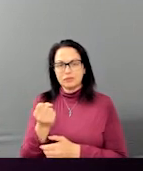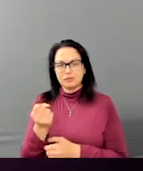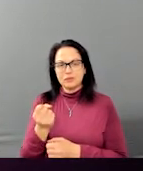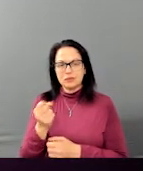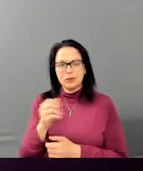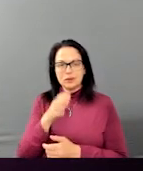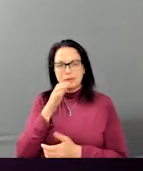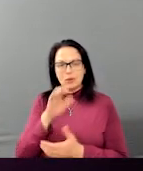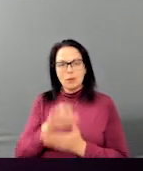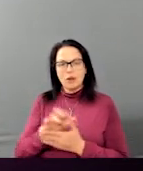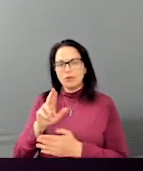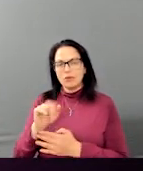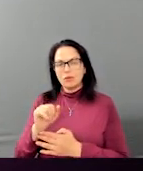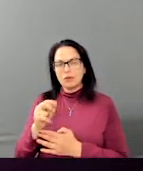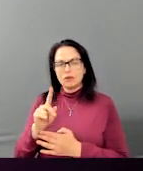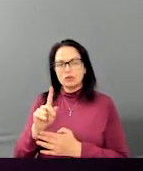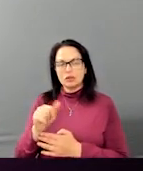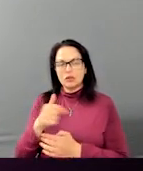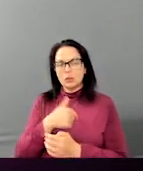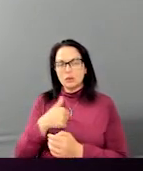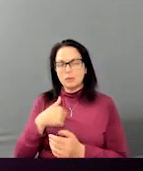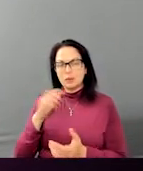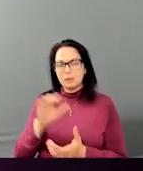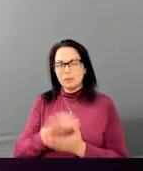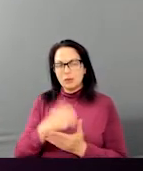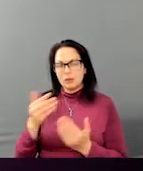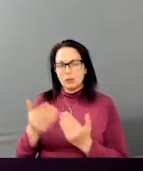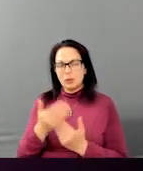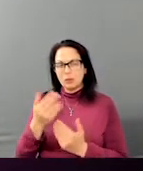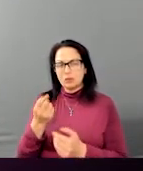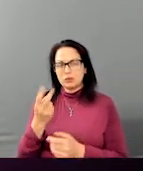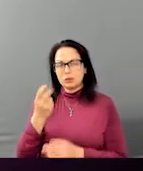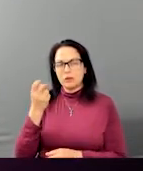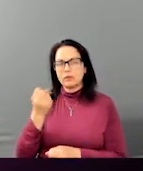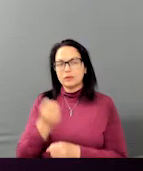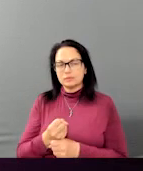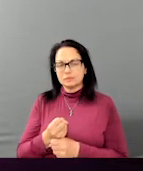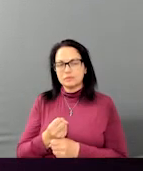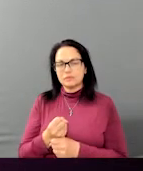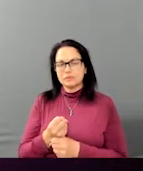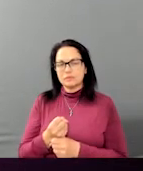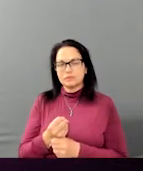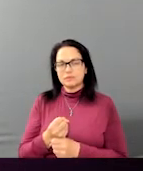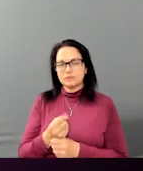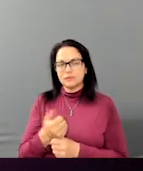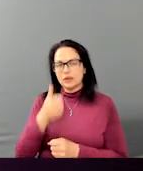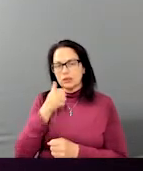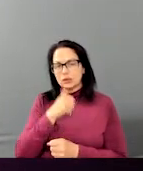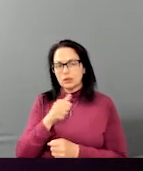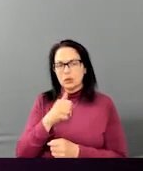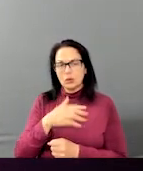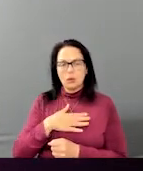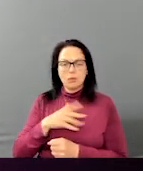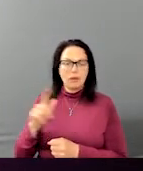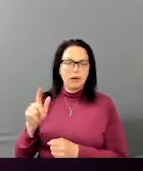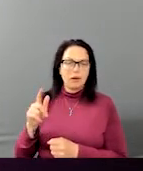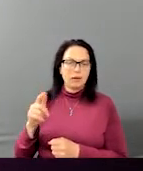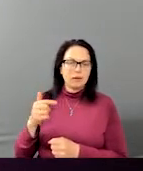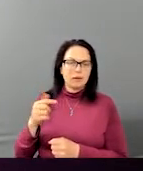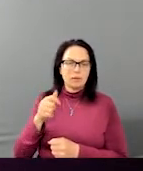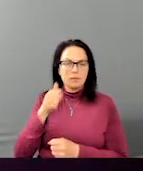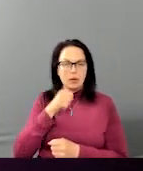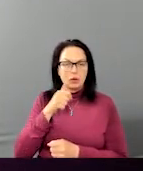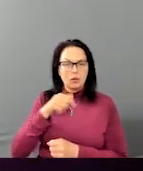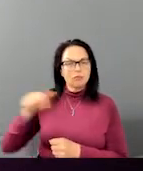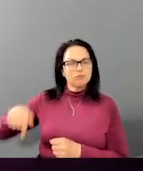my wife, Rashida. We've been married almost 12 years. The girl in my left arm is our